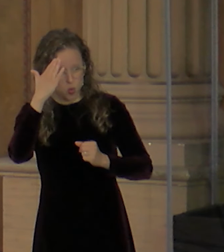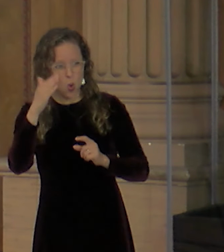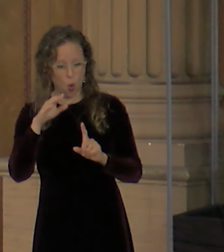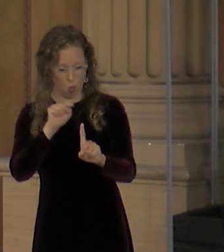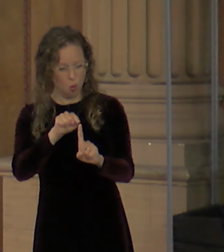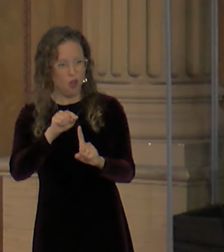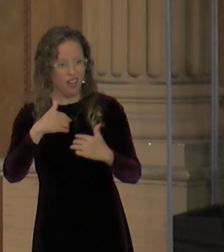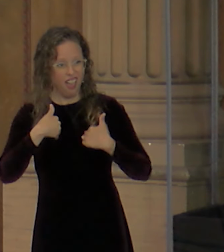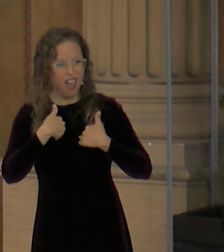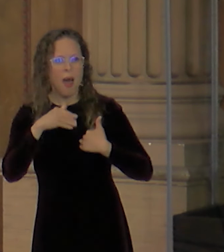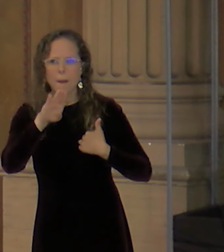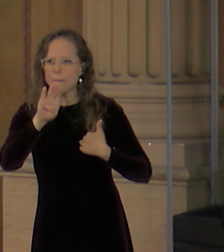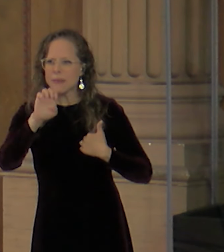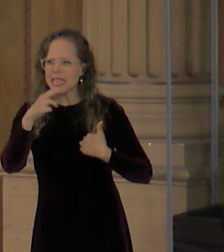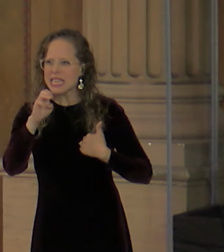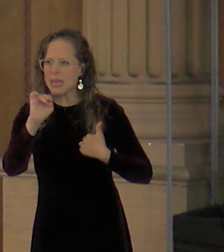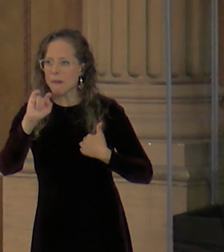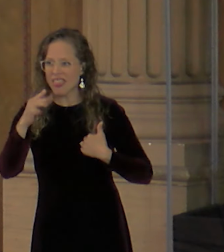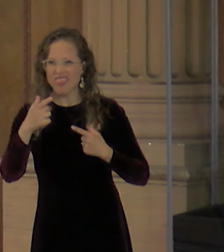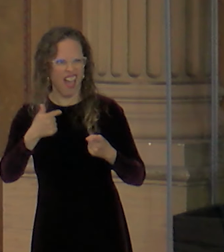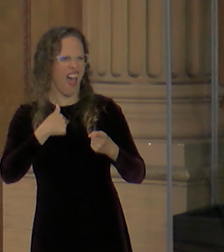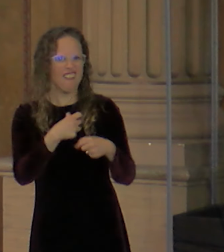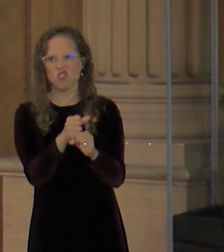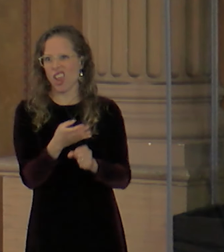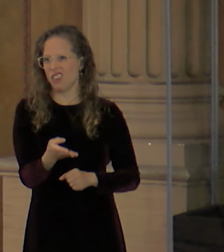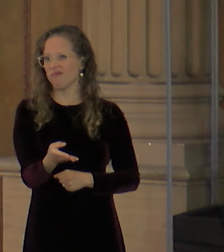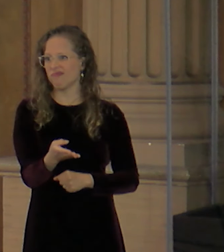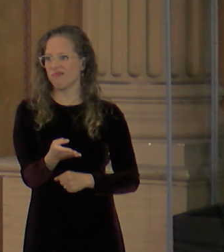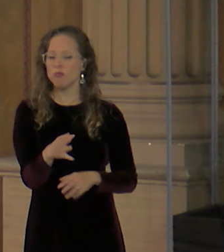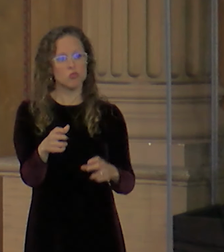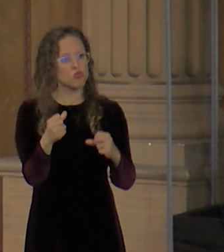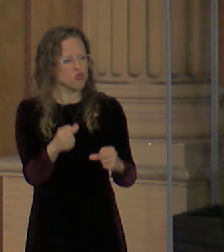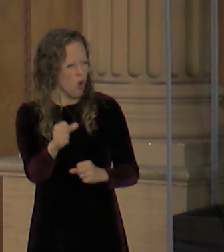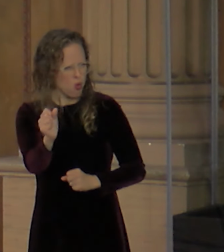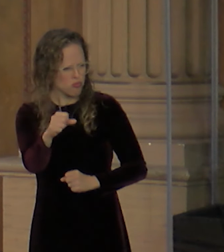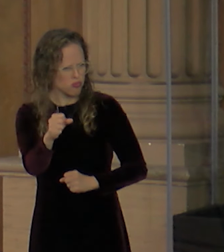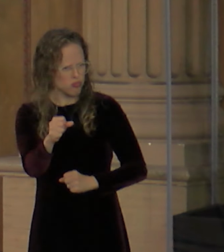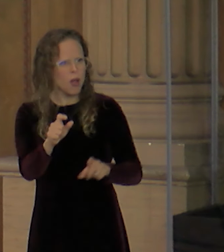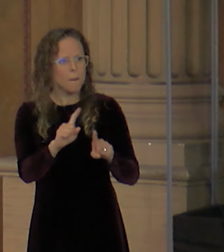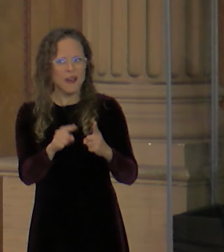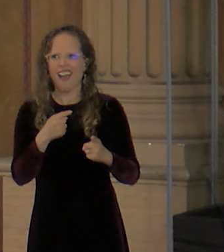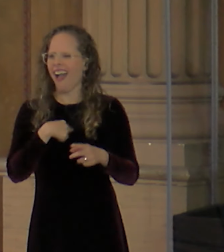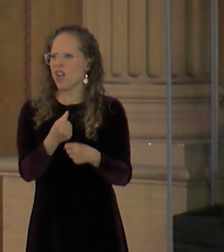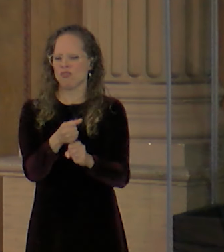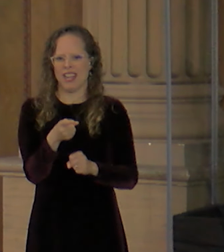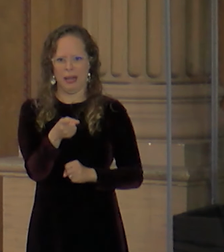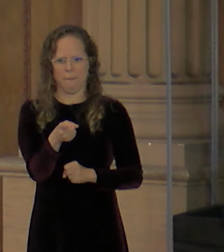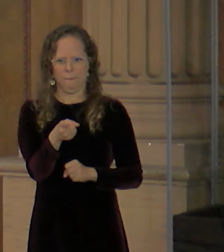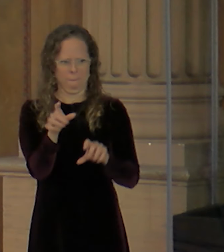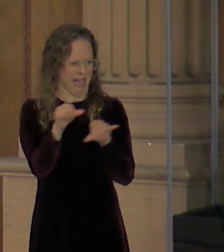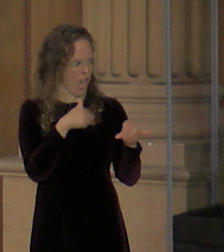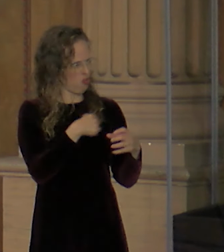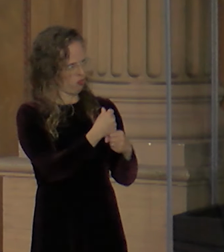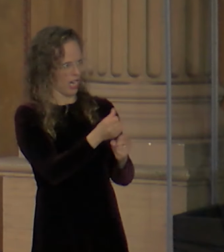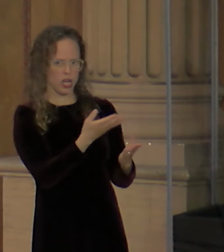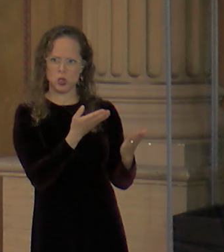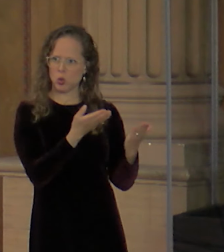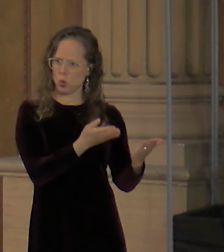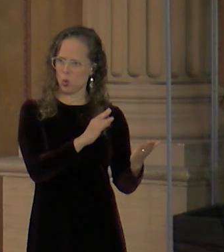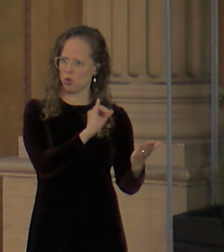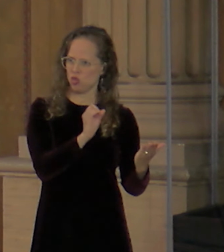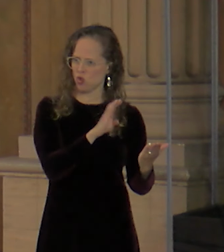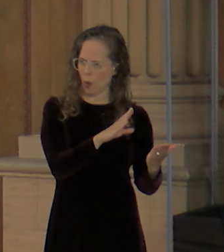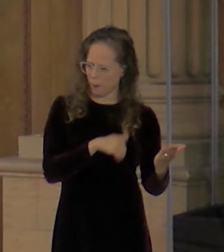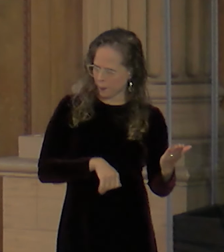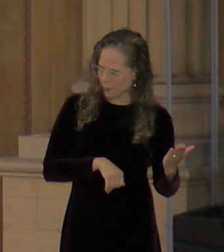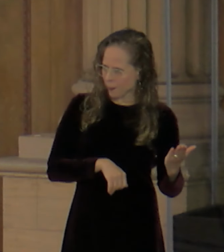made him just like I made you. He's got strength, but he is not a god. He is part of the created order. And then in verse 19, it says